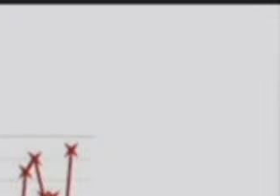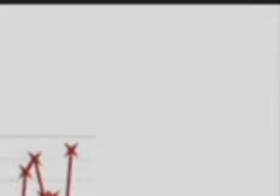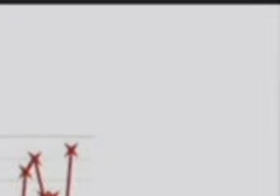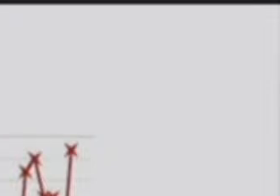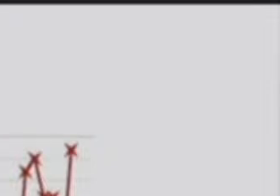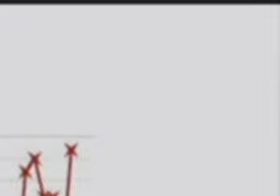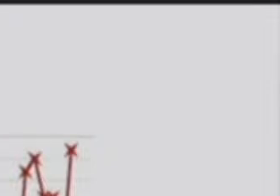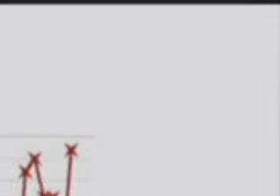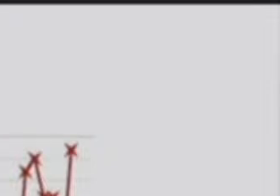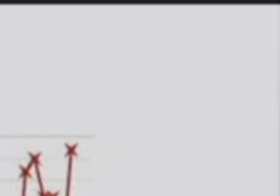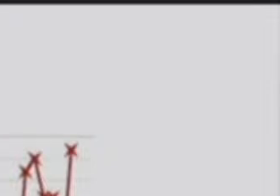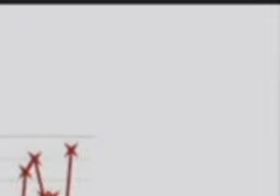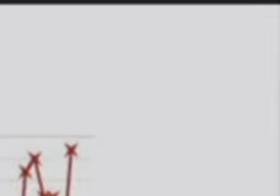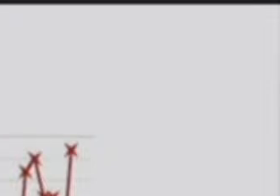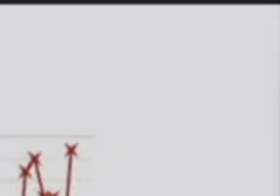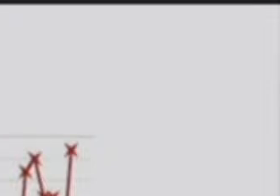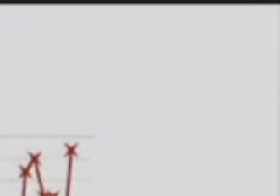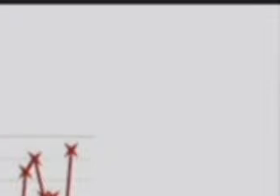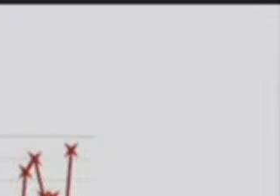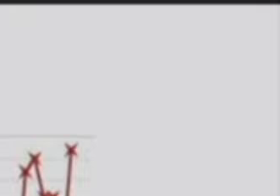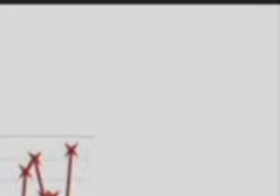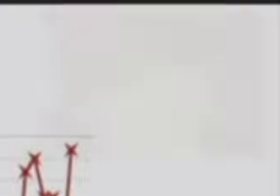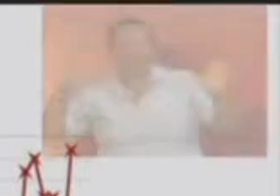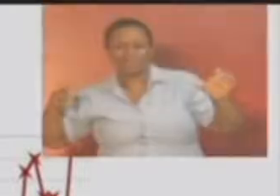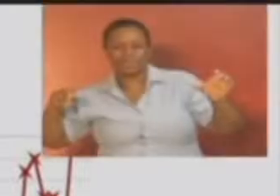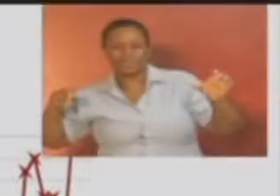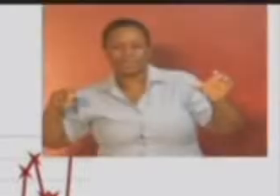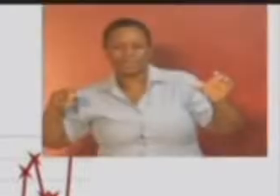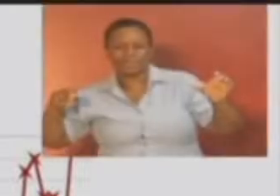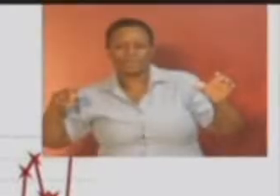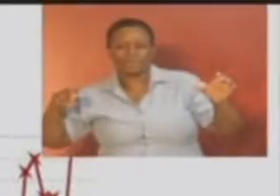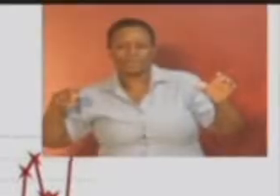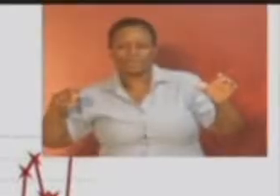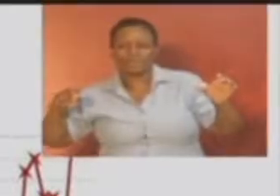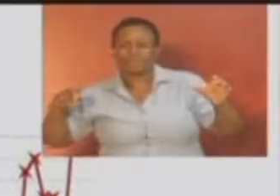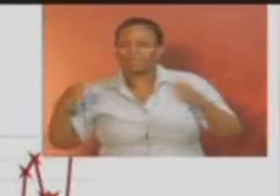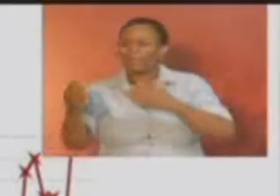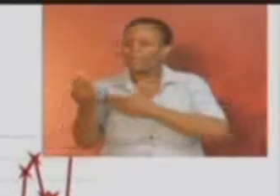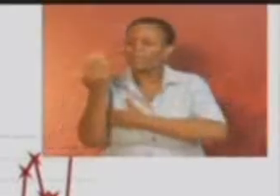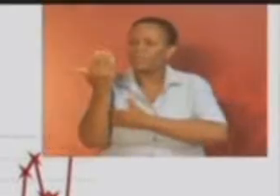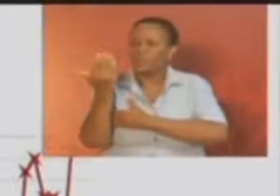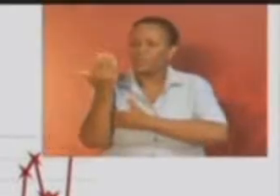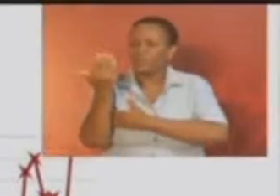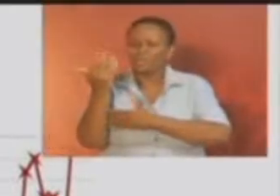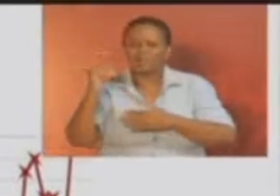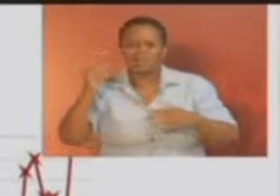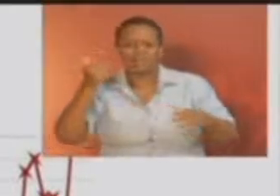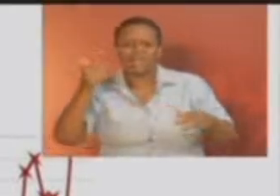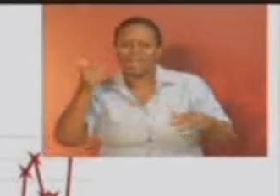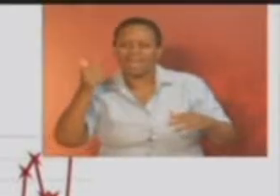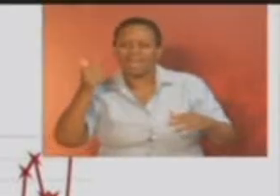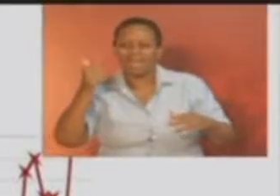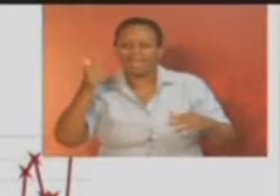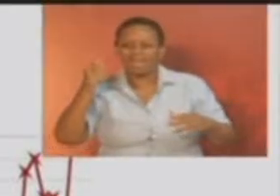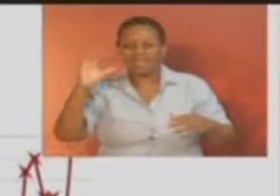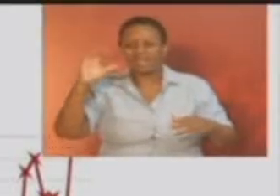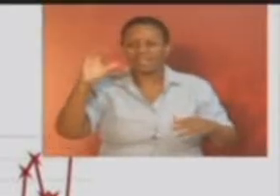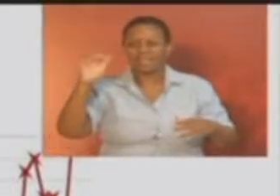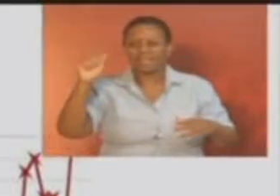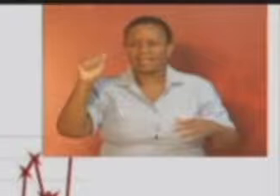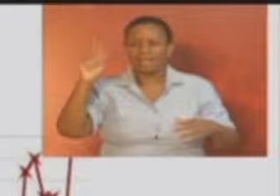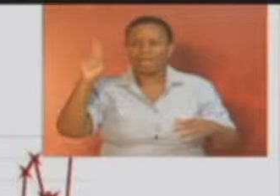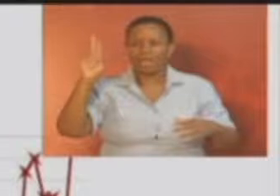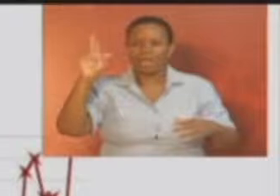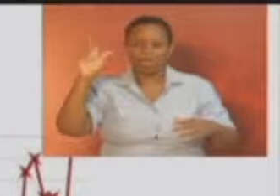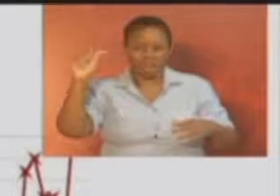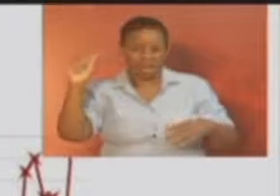I'd like to share with you some statistics as of 10 a.m. this morning. The Cora Hospital, which manages a certain